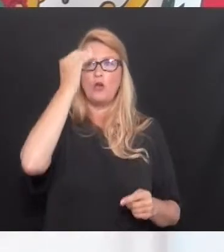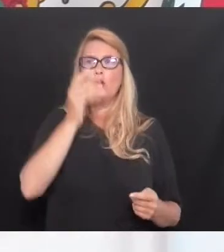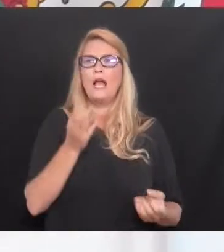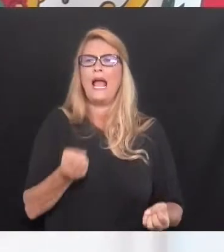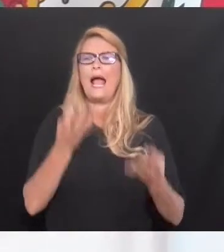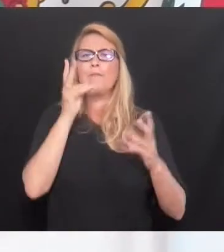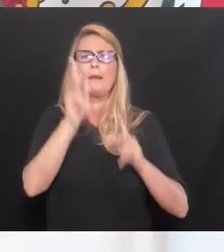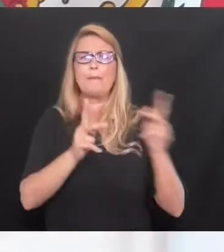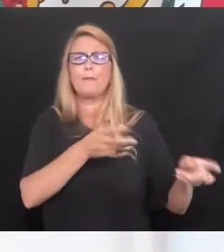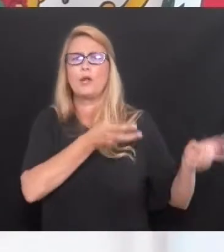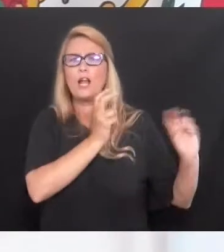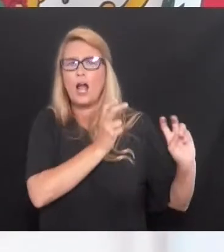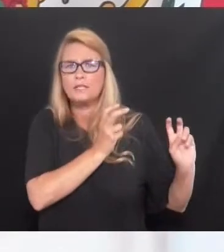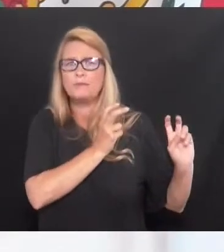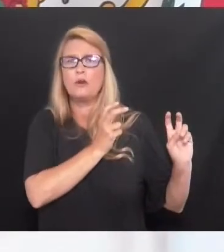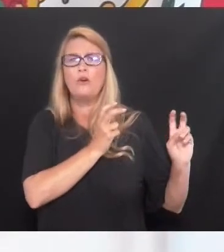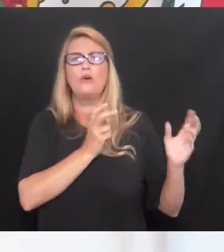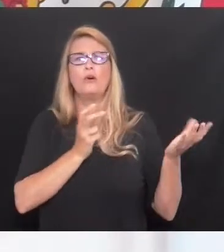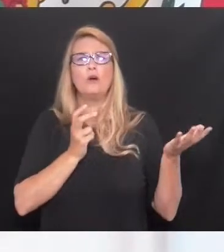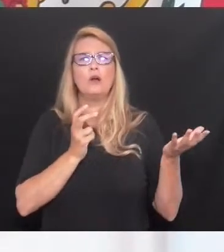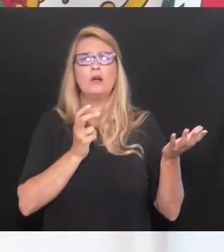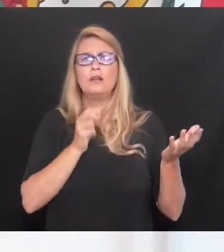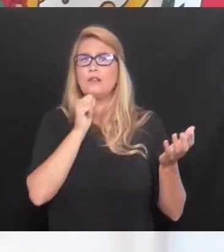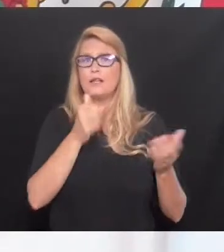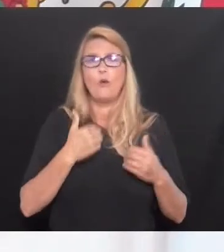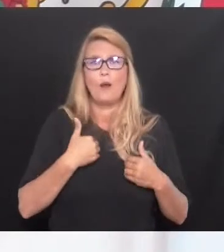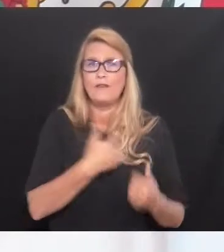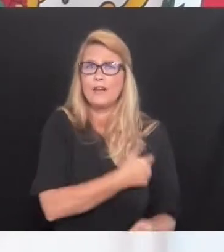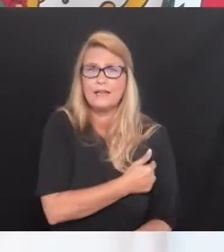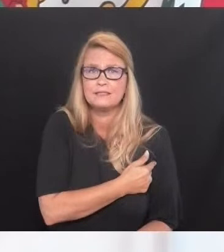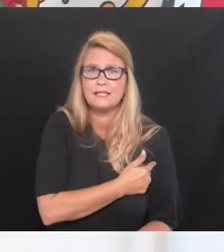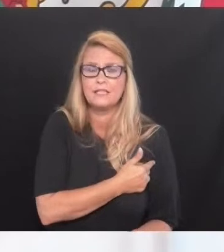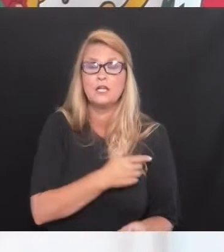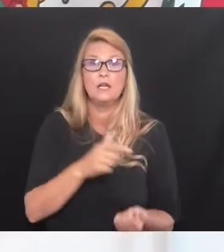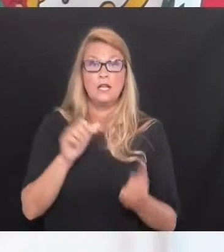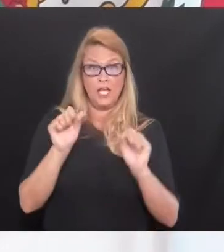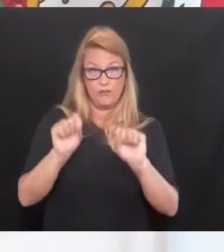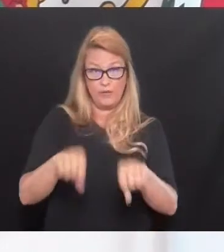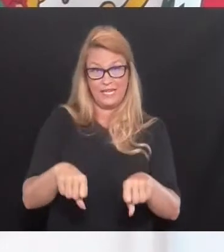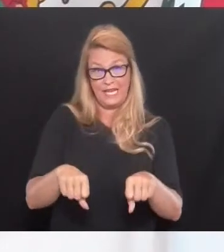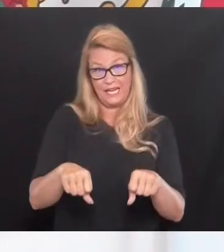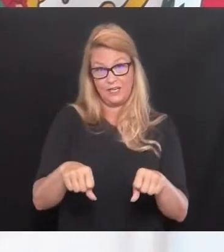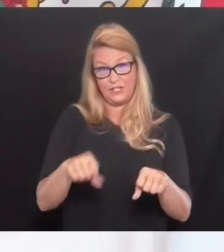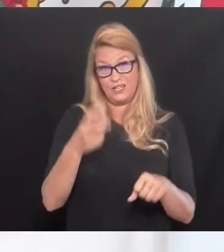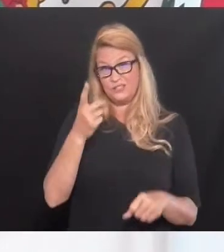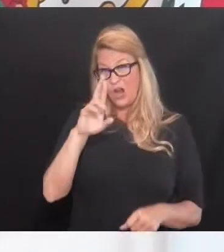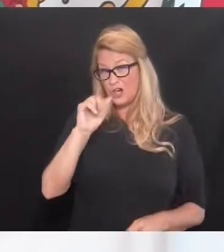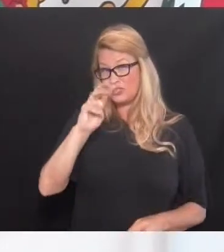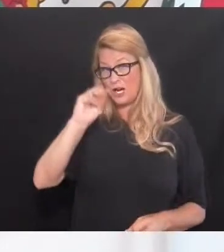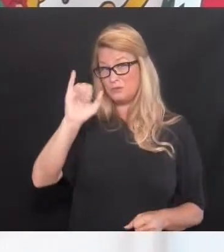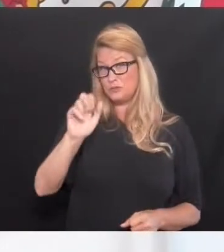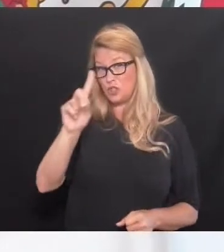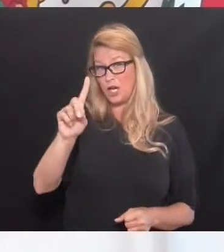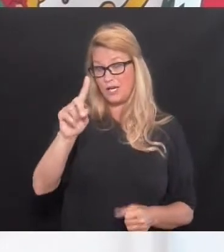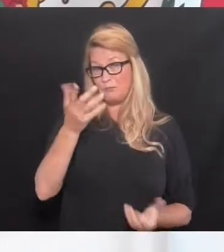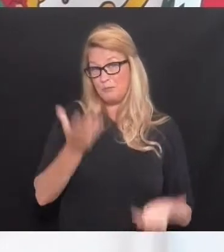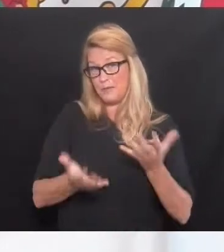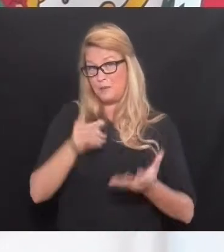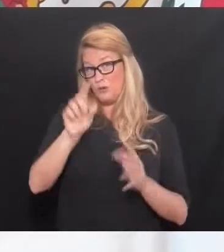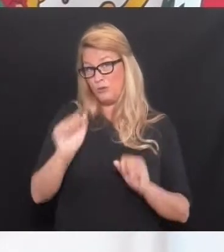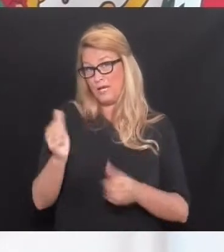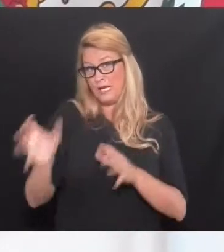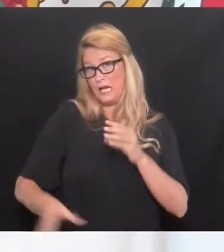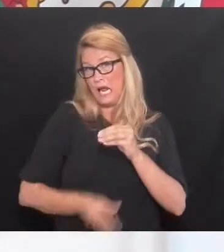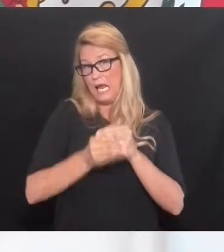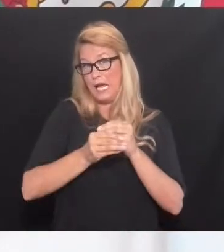or hospitalized and everything that are unvaccinated. If we can do it, Dr. Amjad, maybe you can add something